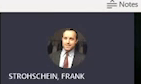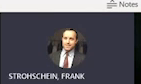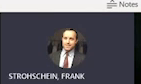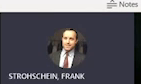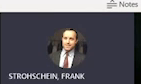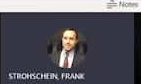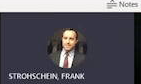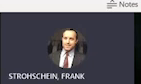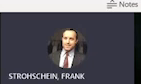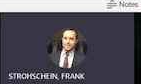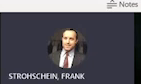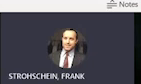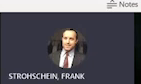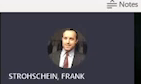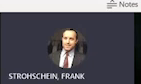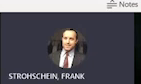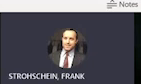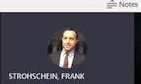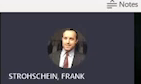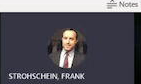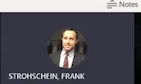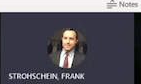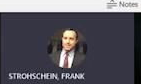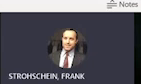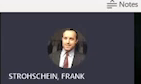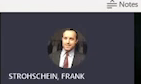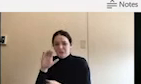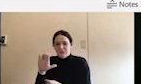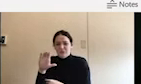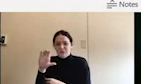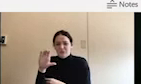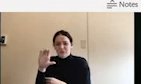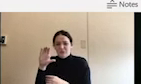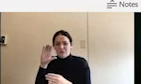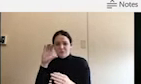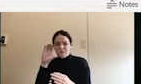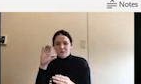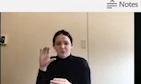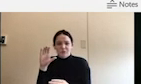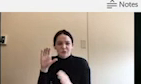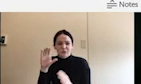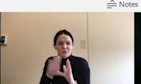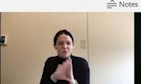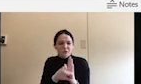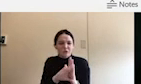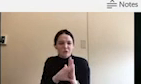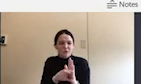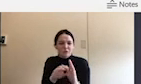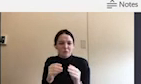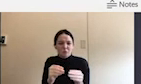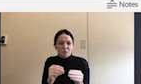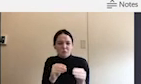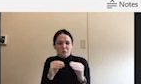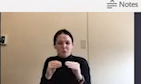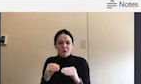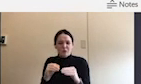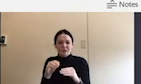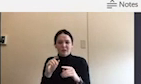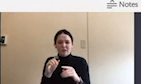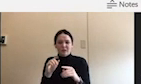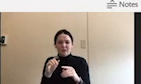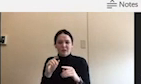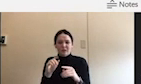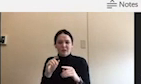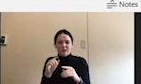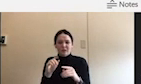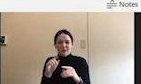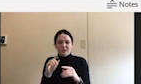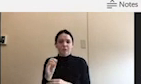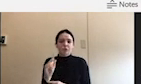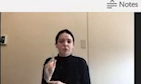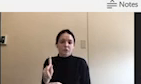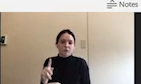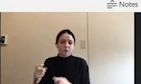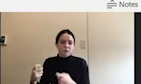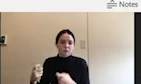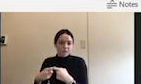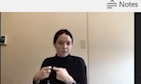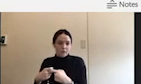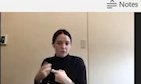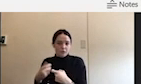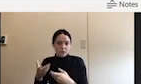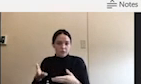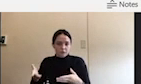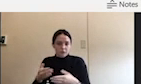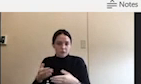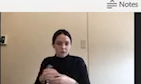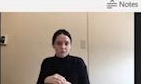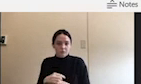it. Yeah. So I couldn't actually see what was in your hands. All right. So here's the battery. I have made